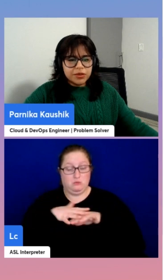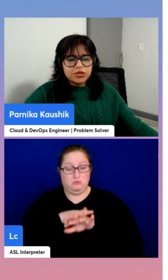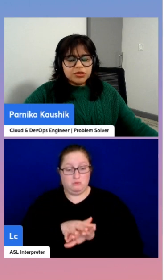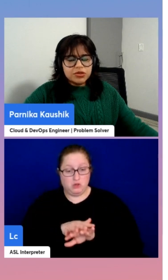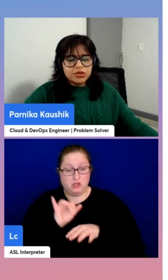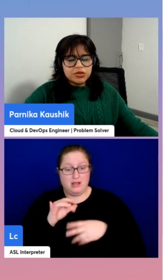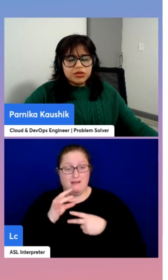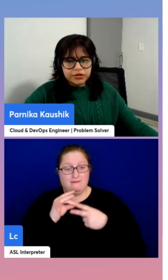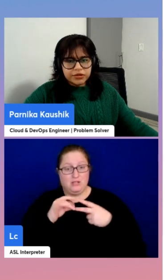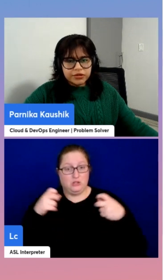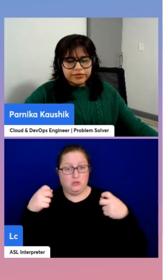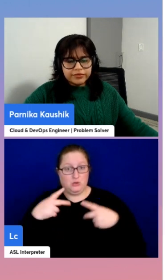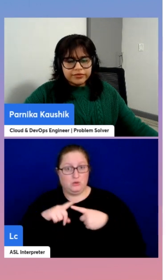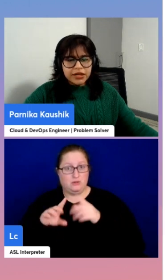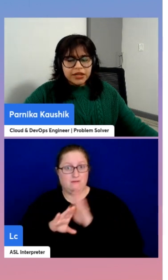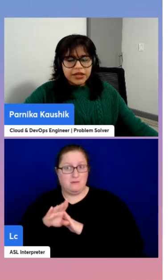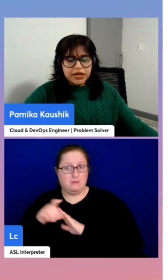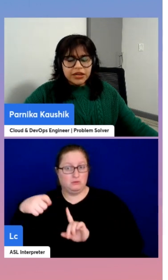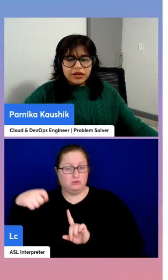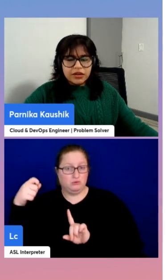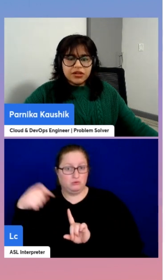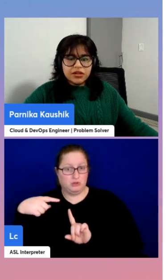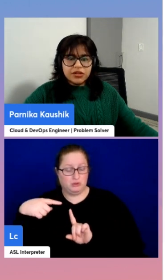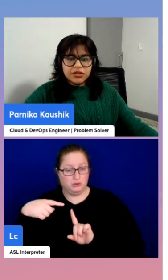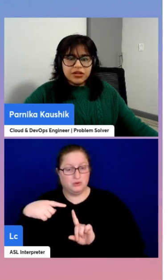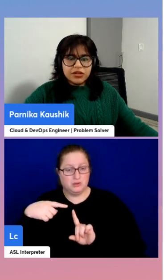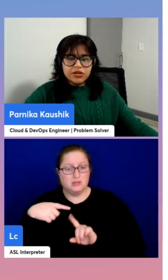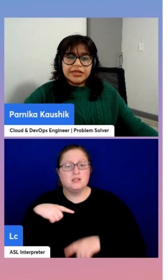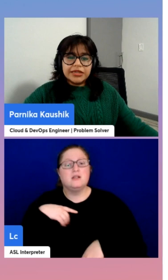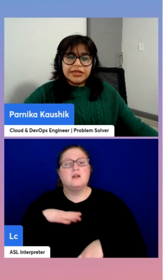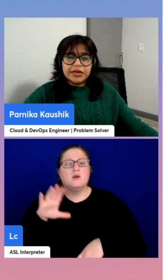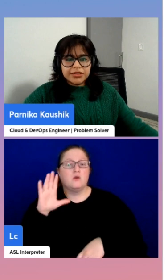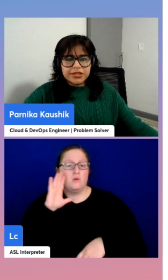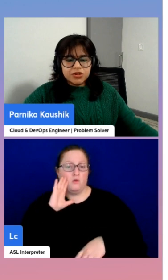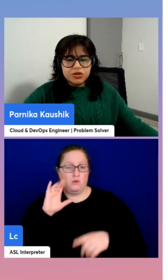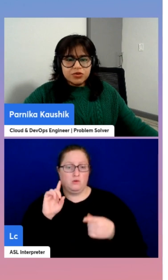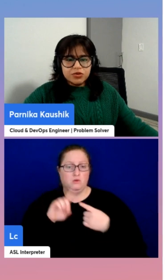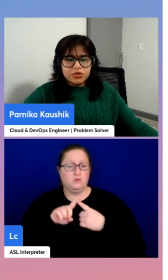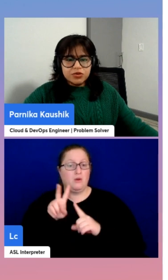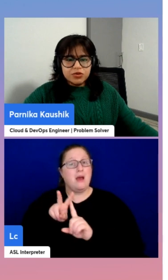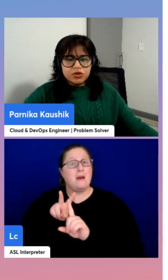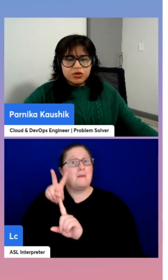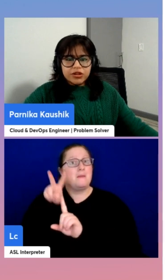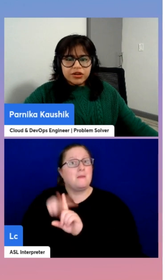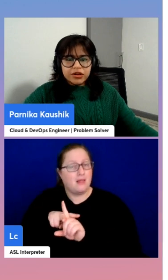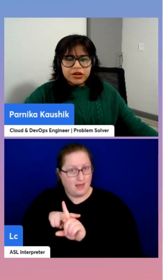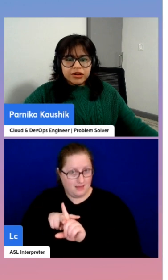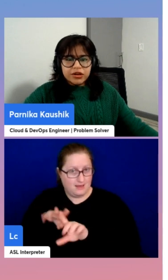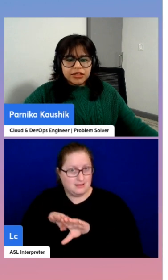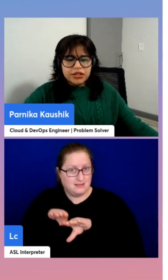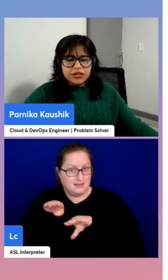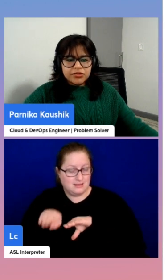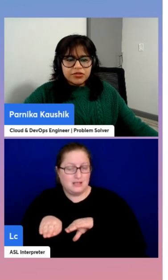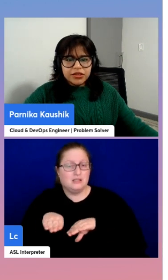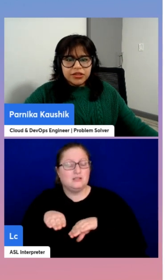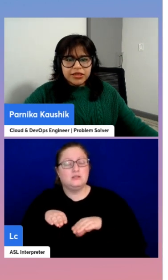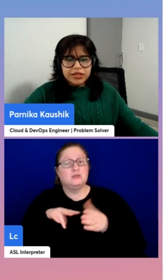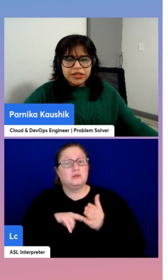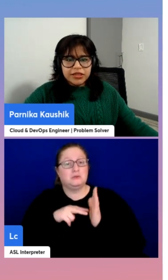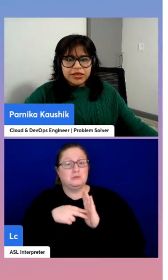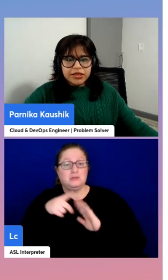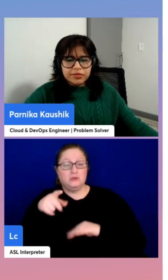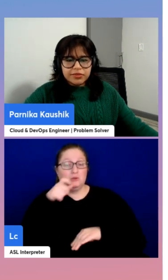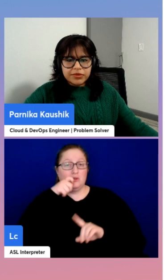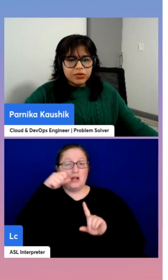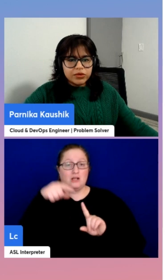develop, gets triggered. Now this is going to go all the way to the apply stage. So you are not essentially triggering